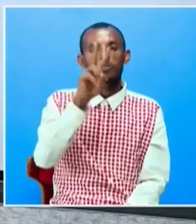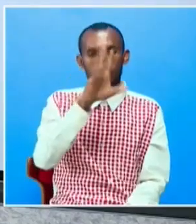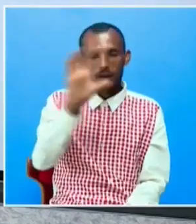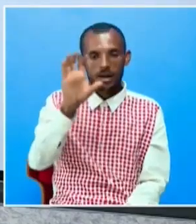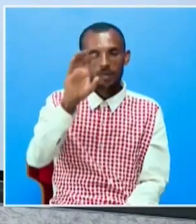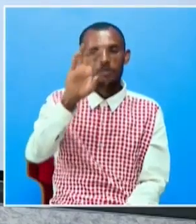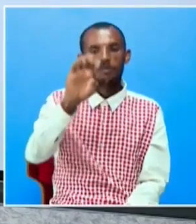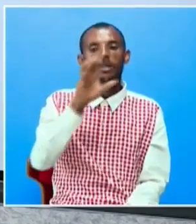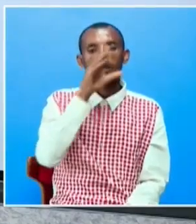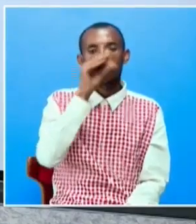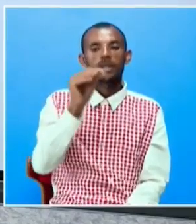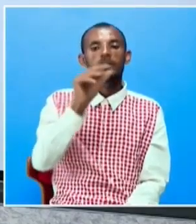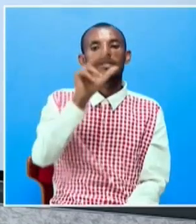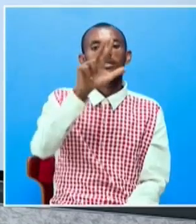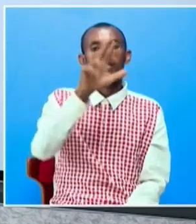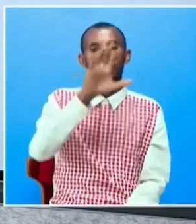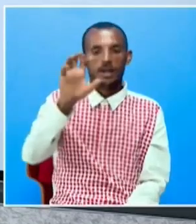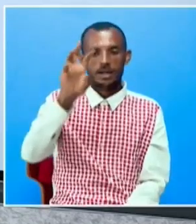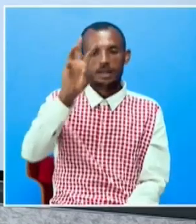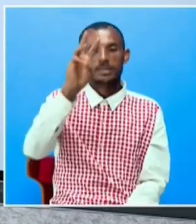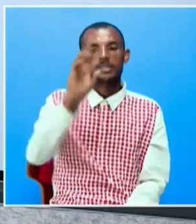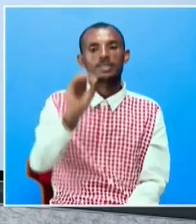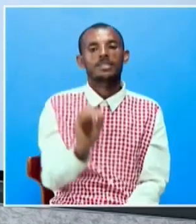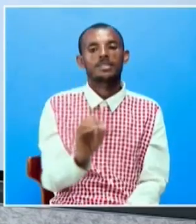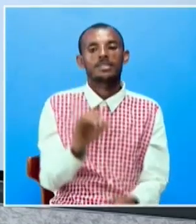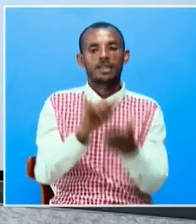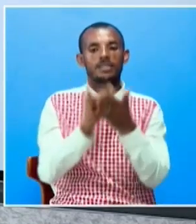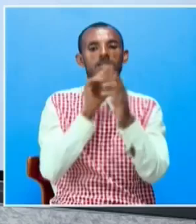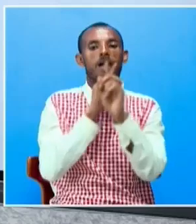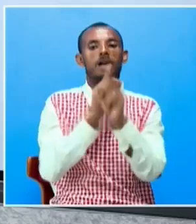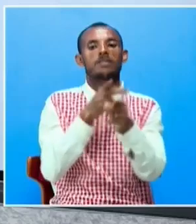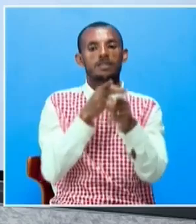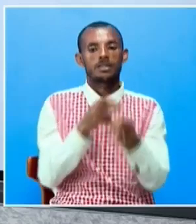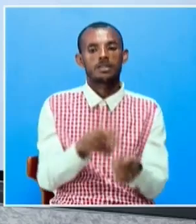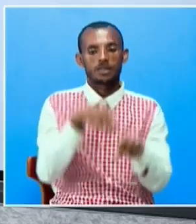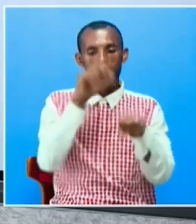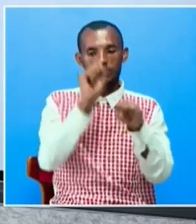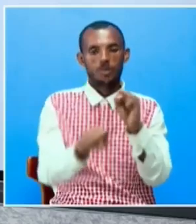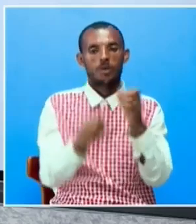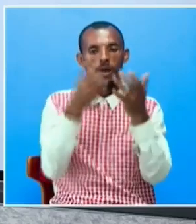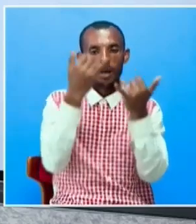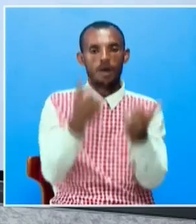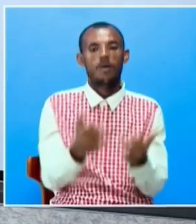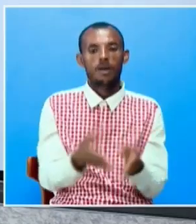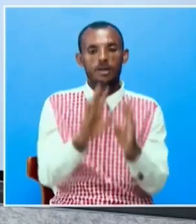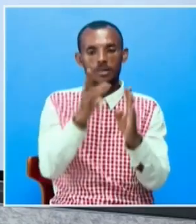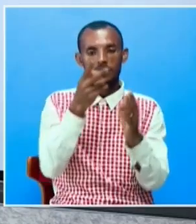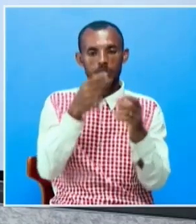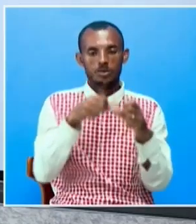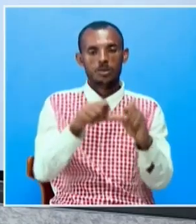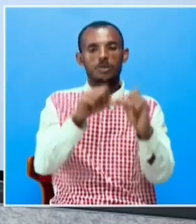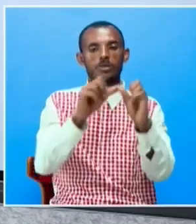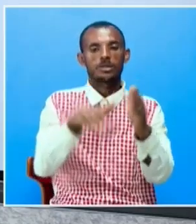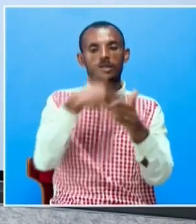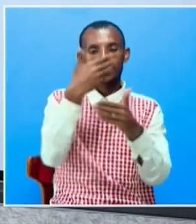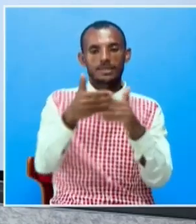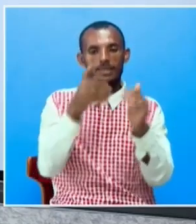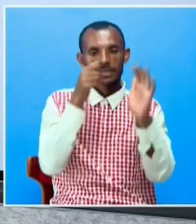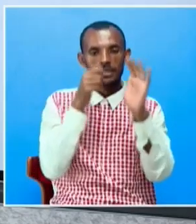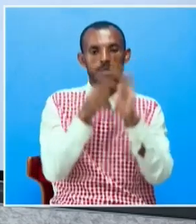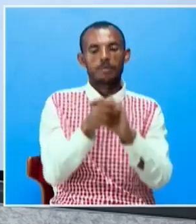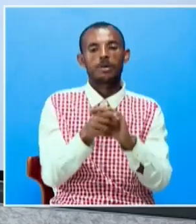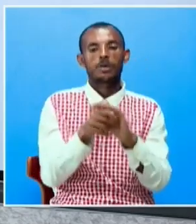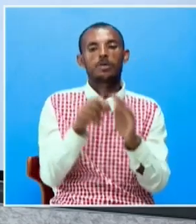and 360. So that's the answer. So now let's continue to the next example. You'll